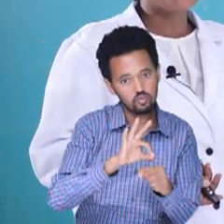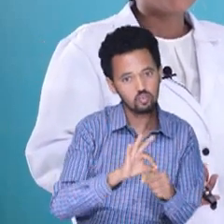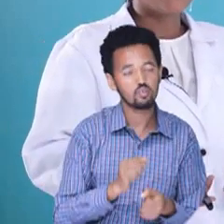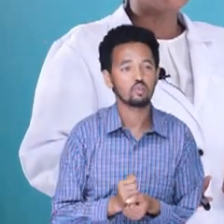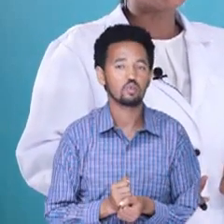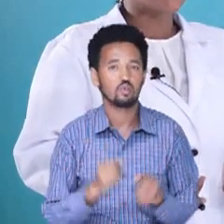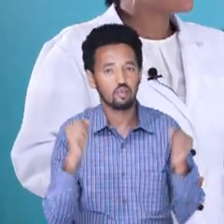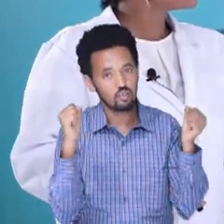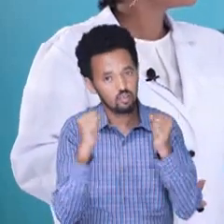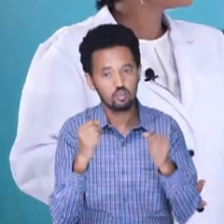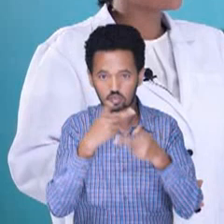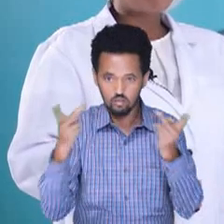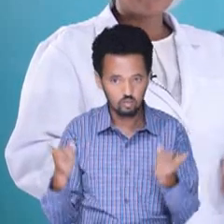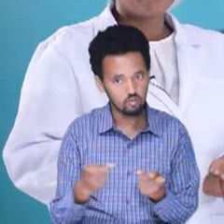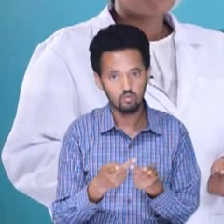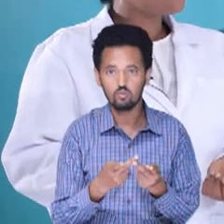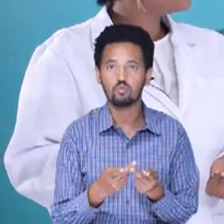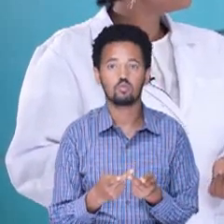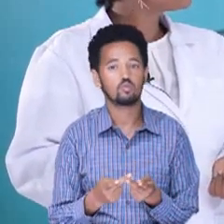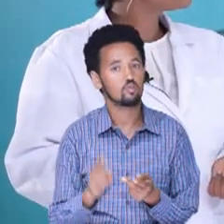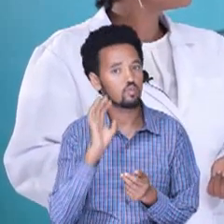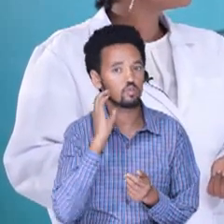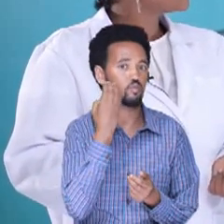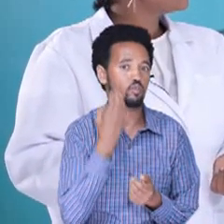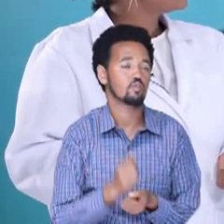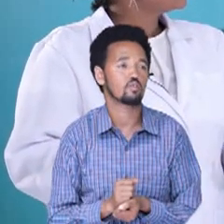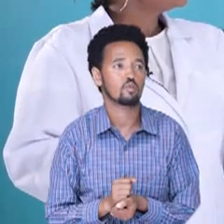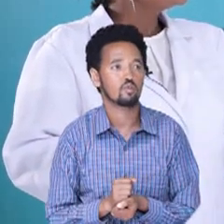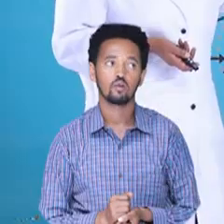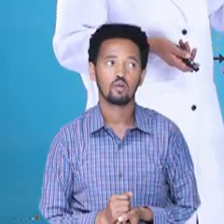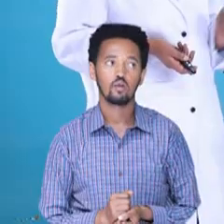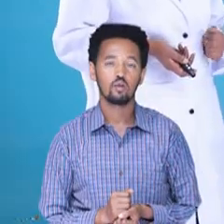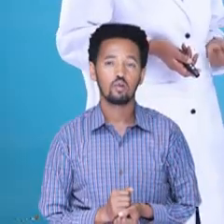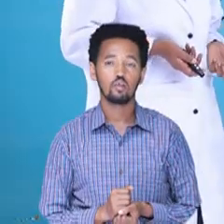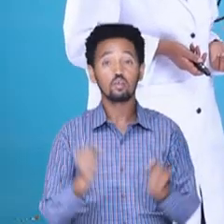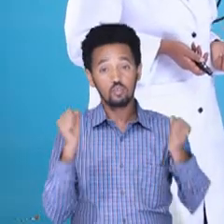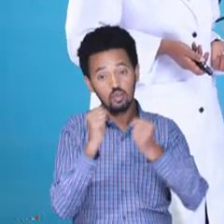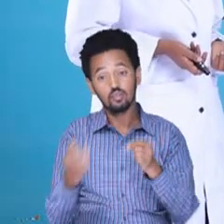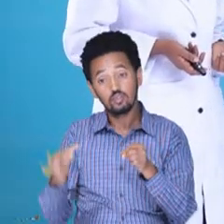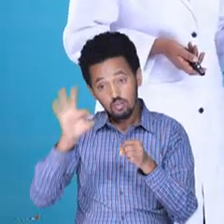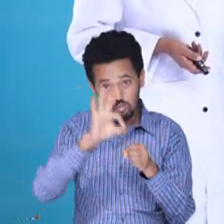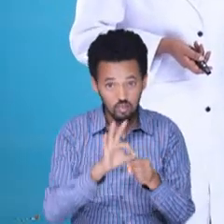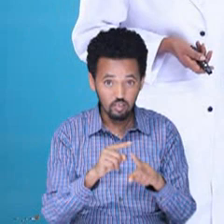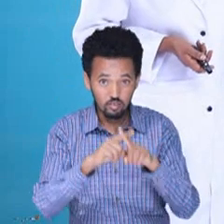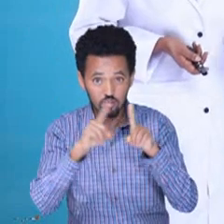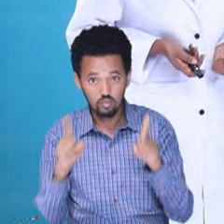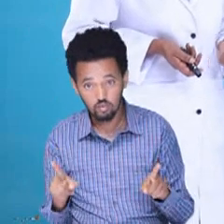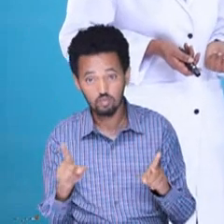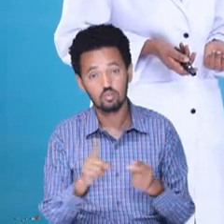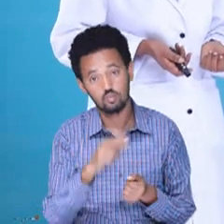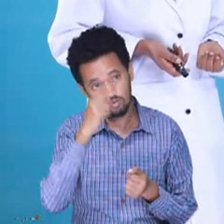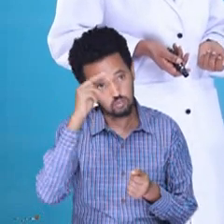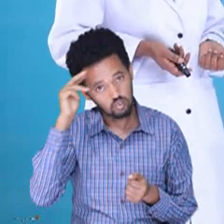in desert area known as xerophytes. Desert plants have different mechanisms